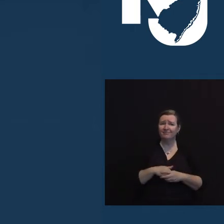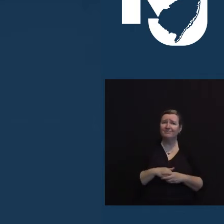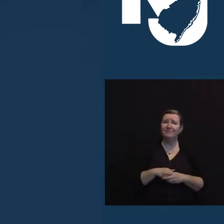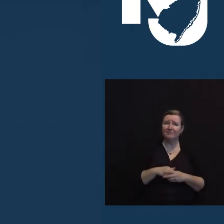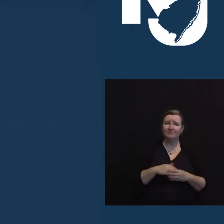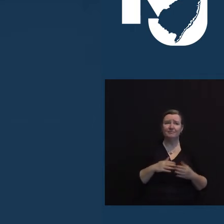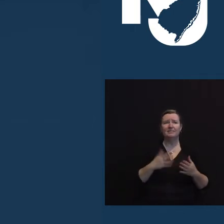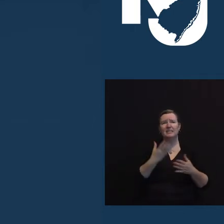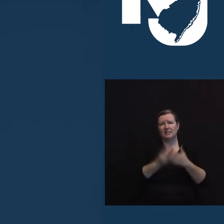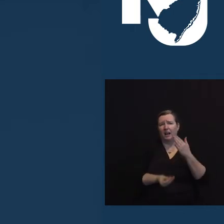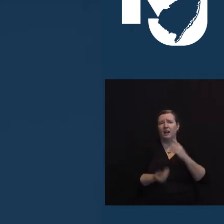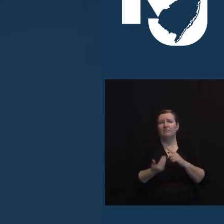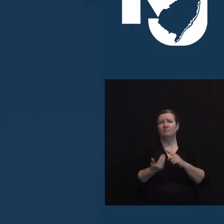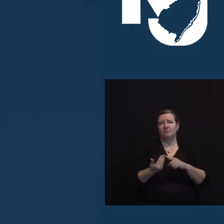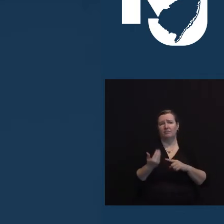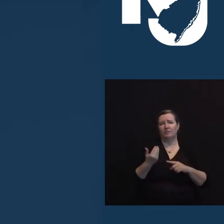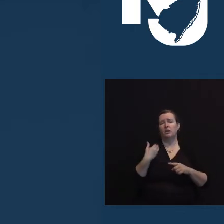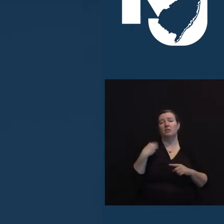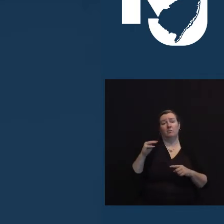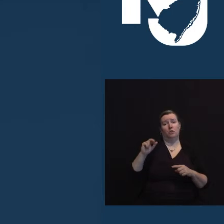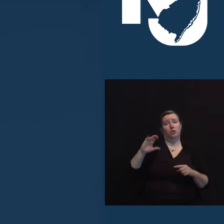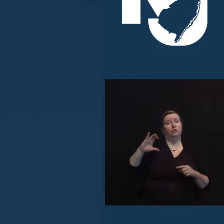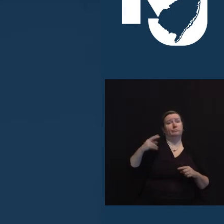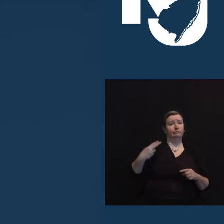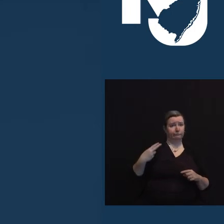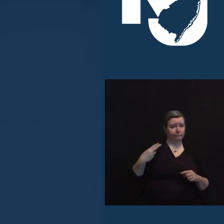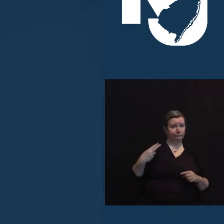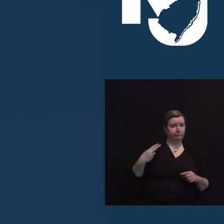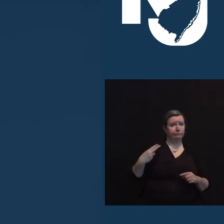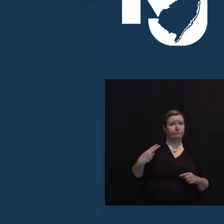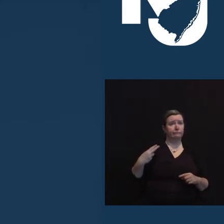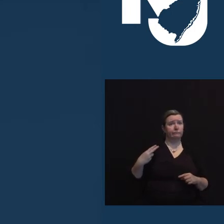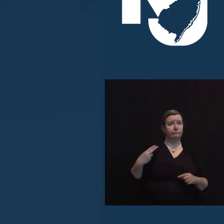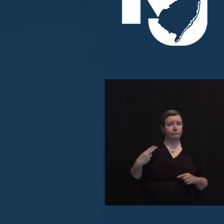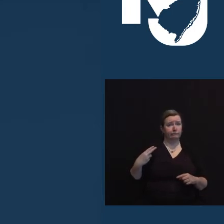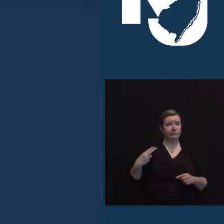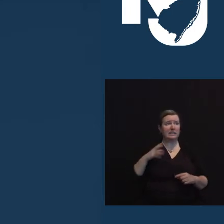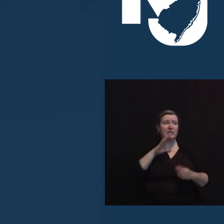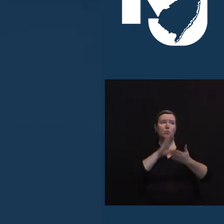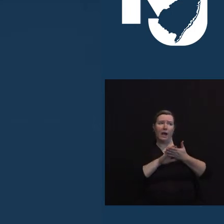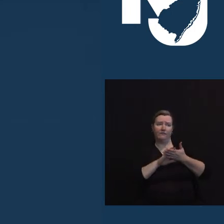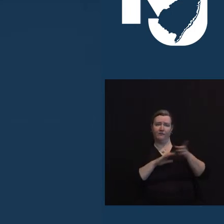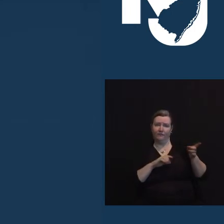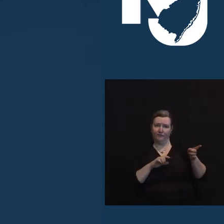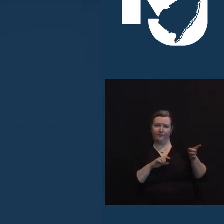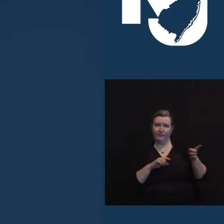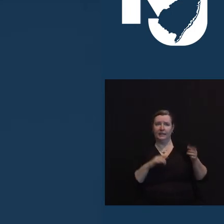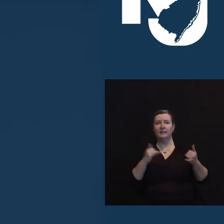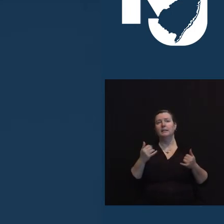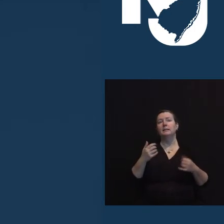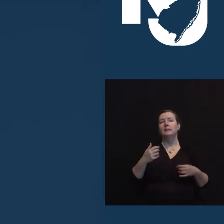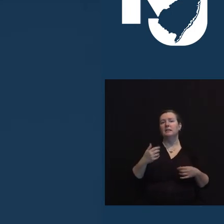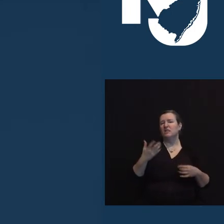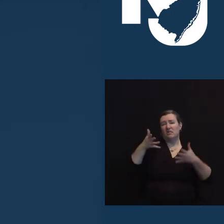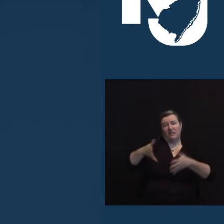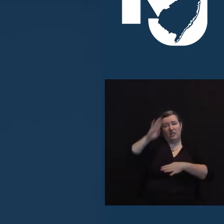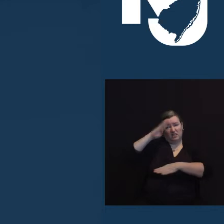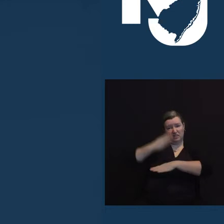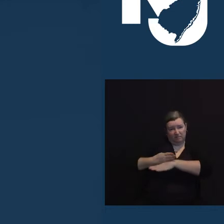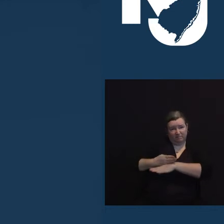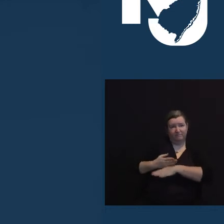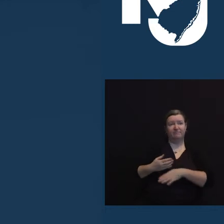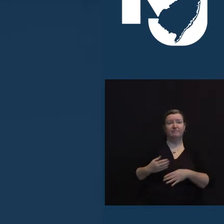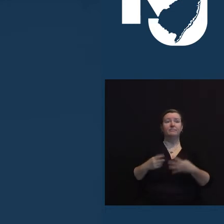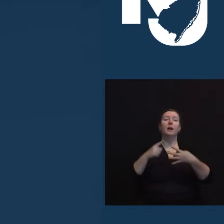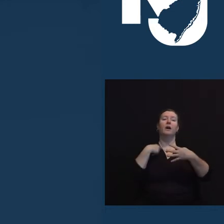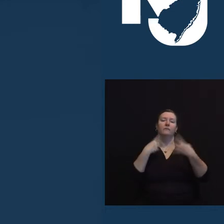from COVID, and with whom he is now reunited, had 4 children: Debbie, Sharon, John Jr., and Beverly. And I had the honor of